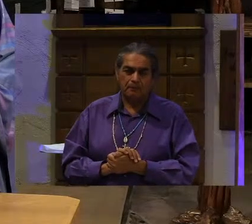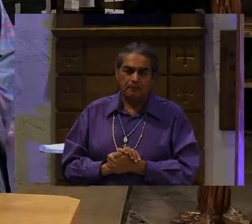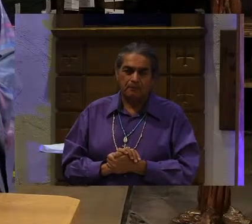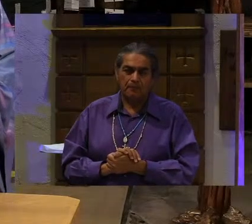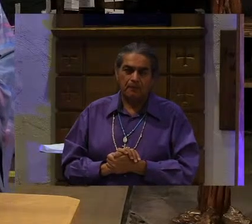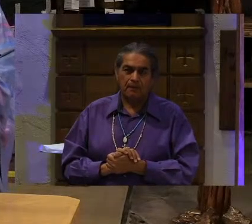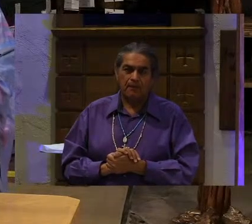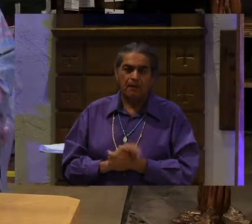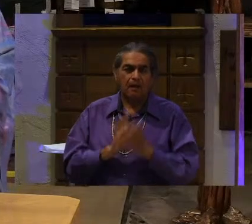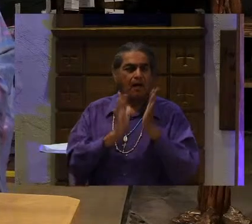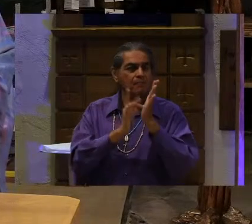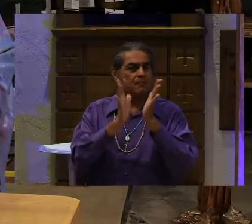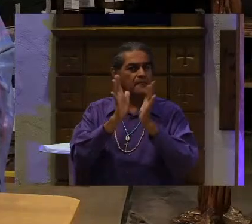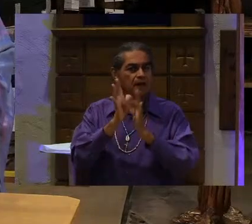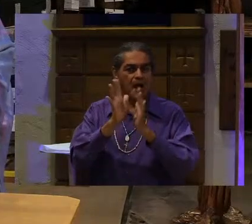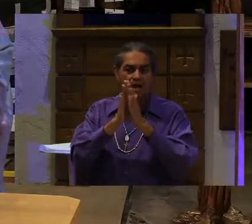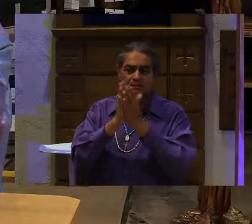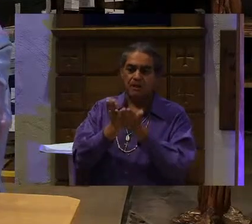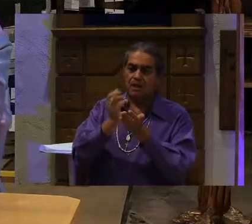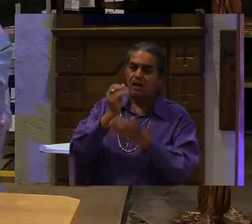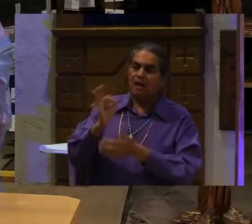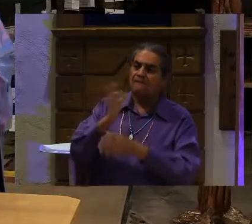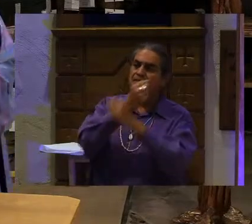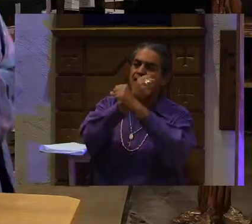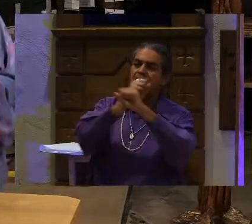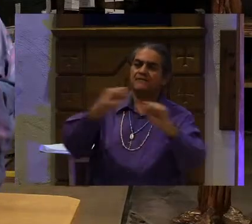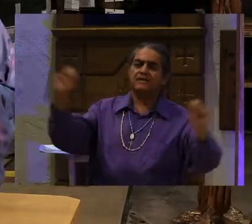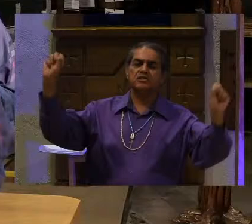The Gospel of Salvation.